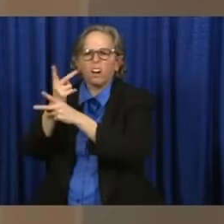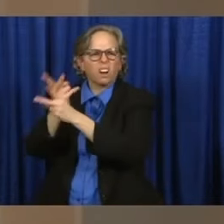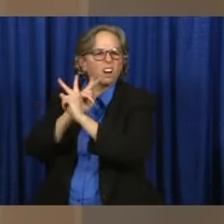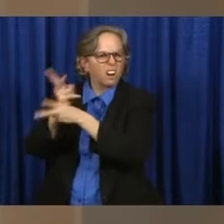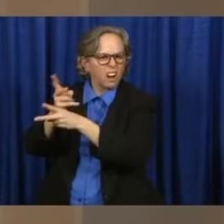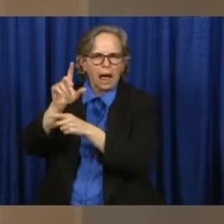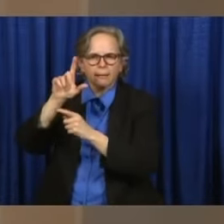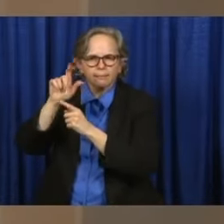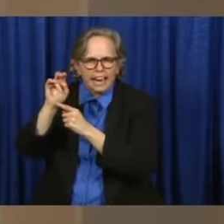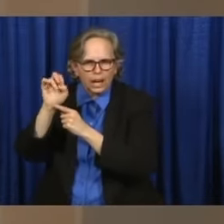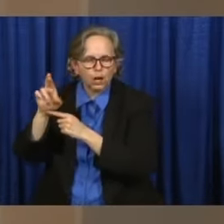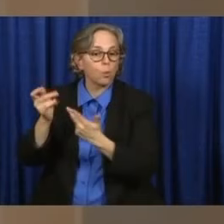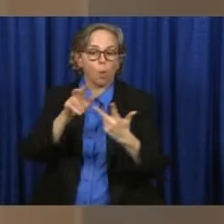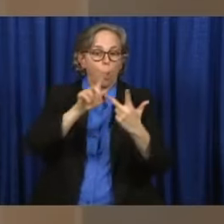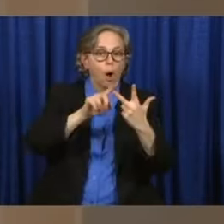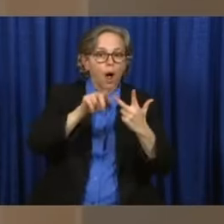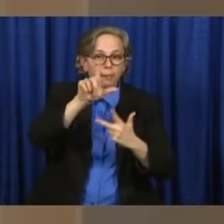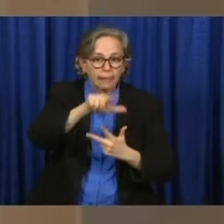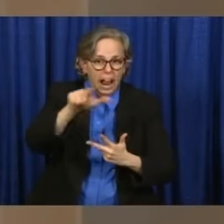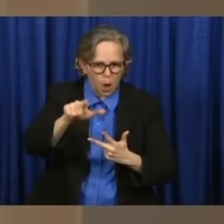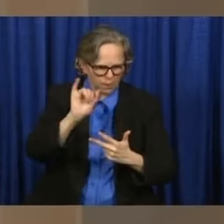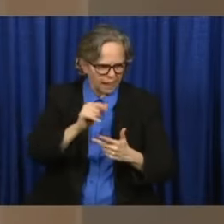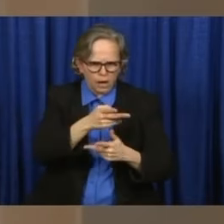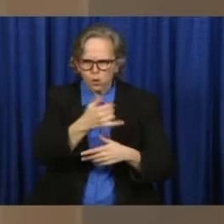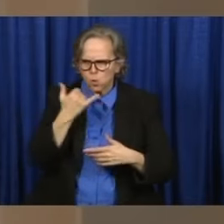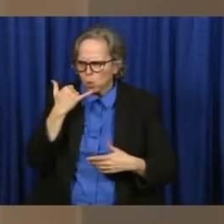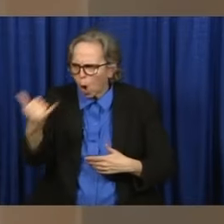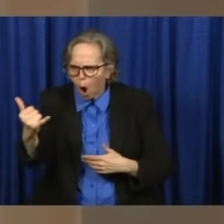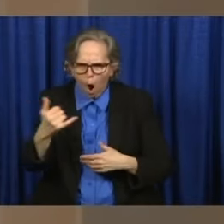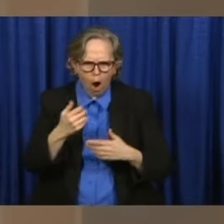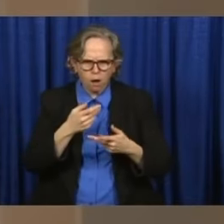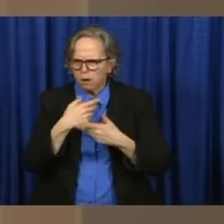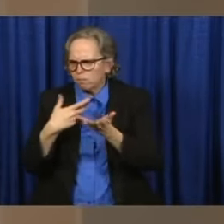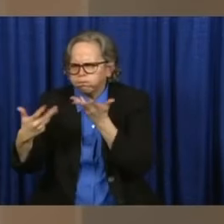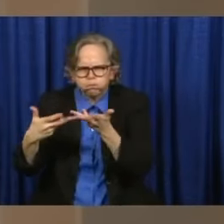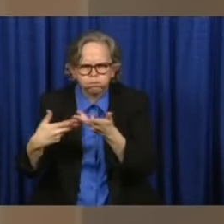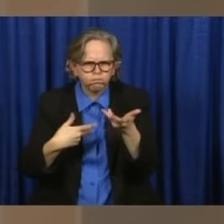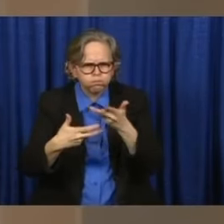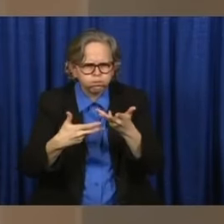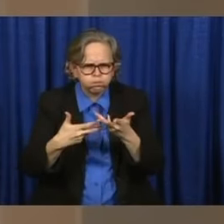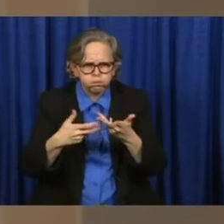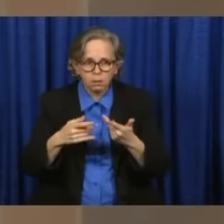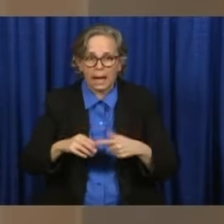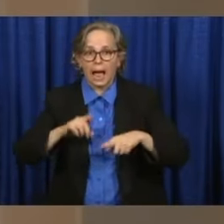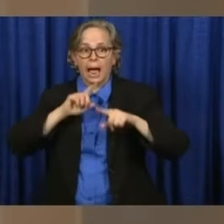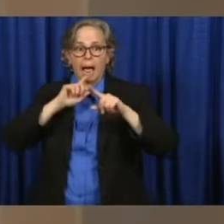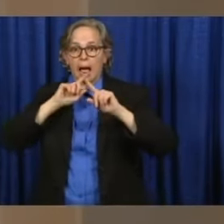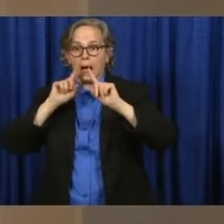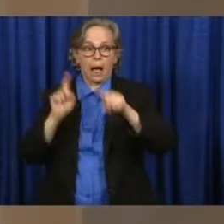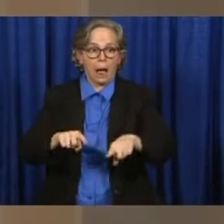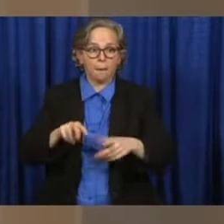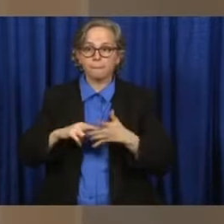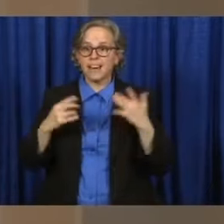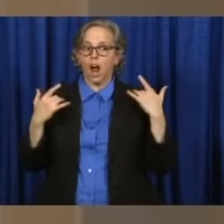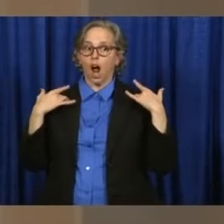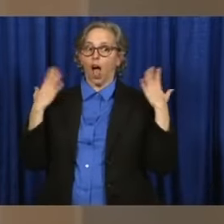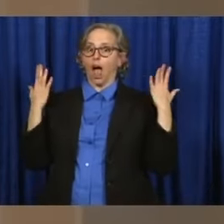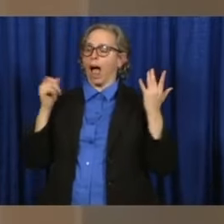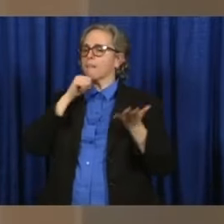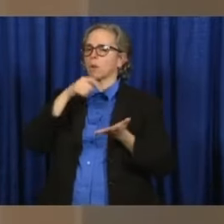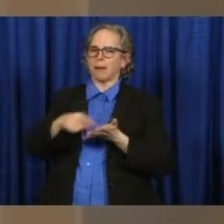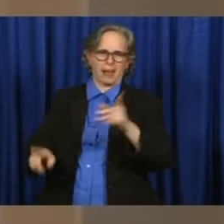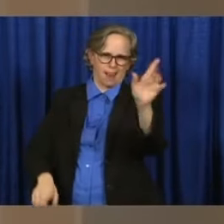It is not a license to not comply with the terms of those arrangements. You need to make